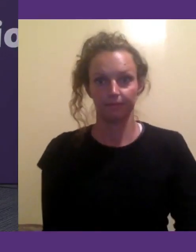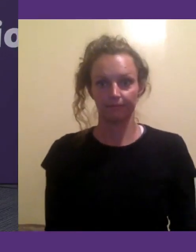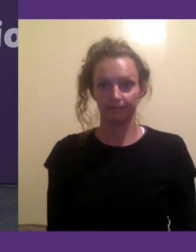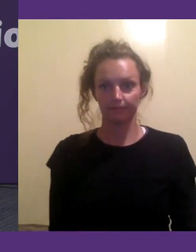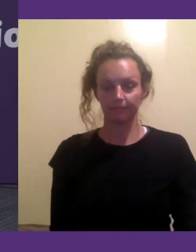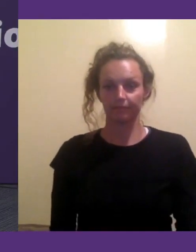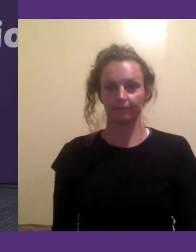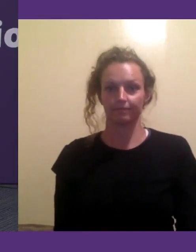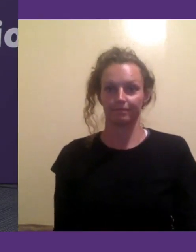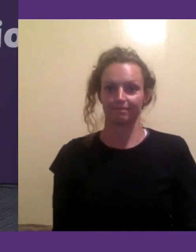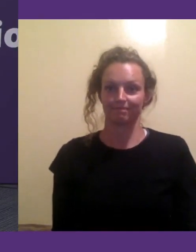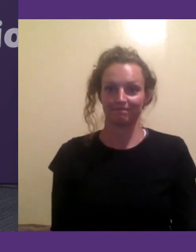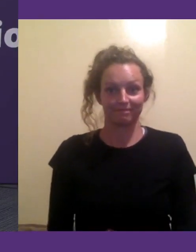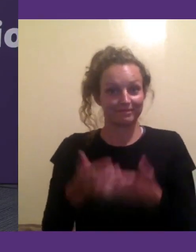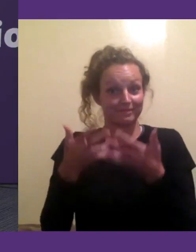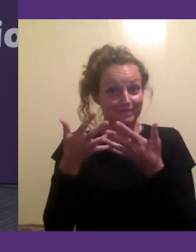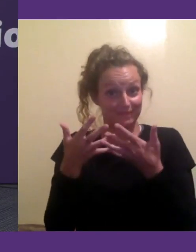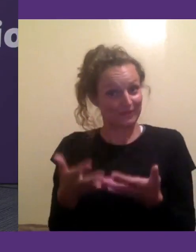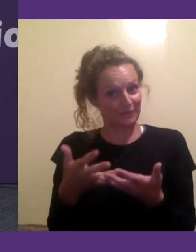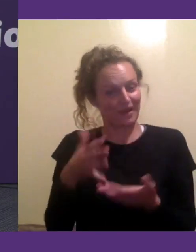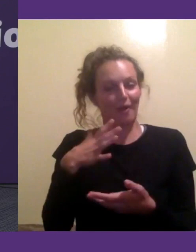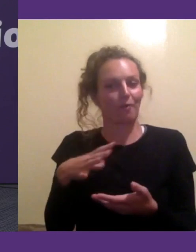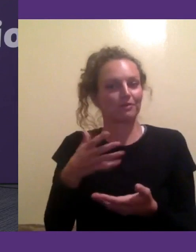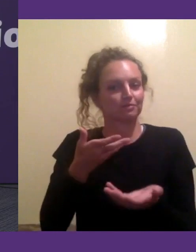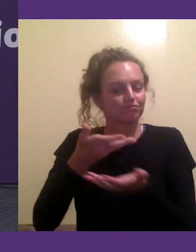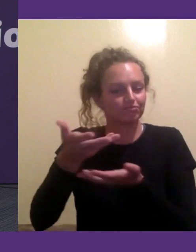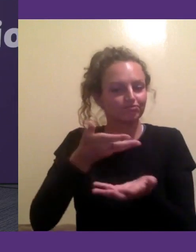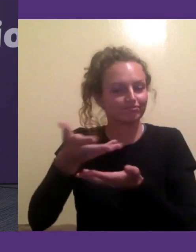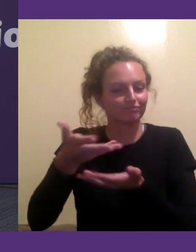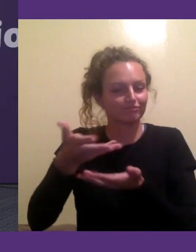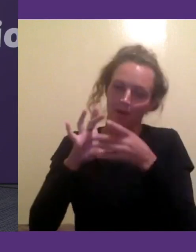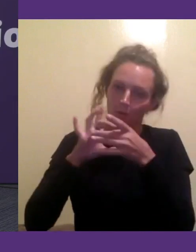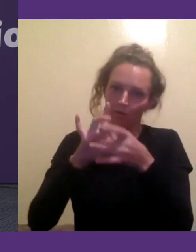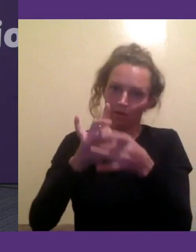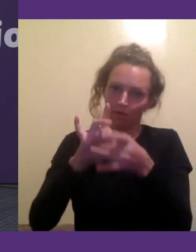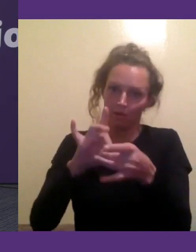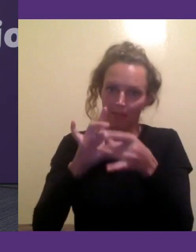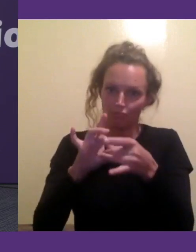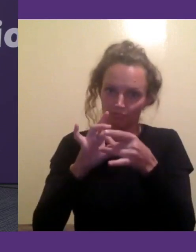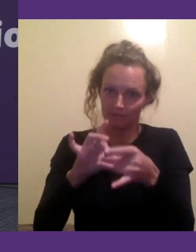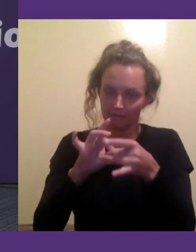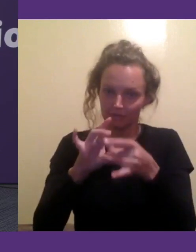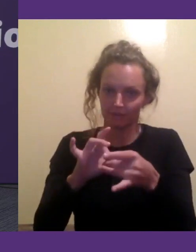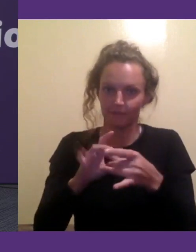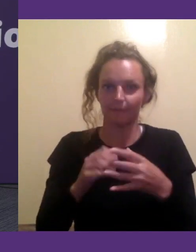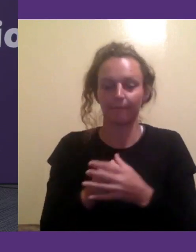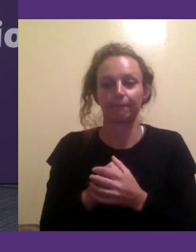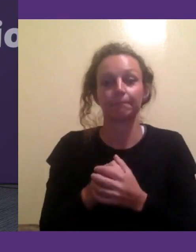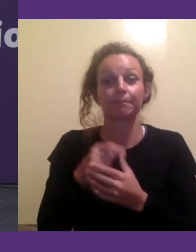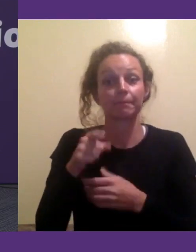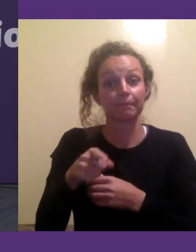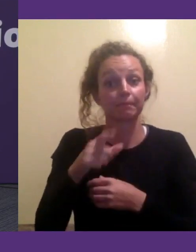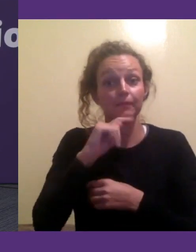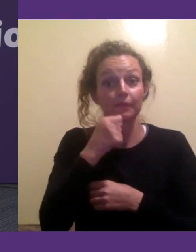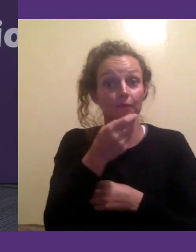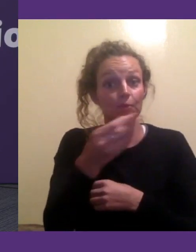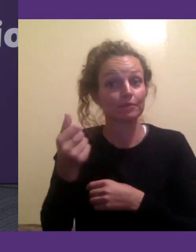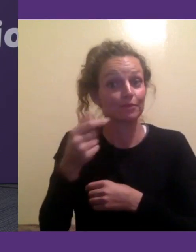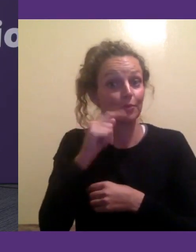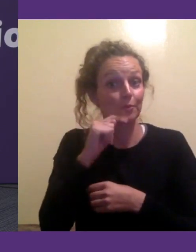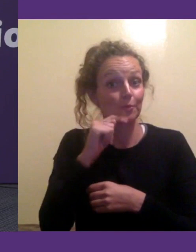about collaboration. Later on, it seems a long way away, Thursday, you're going to be talking to Jenny and Eve